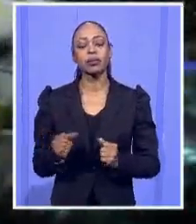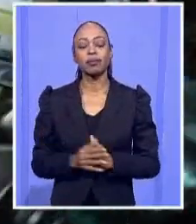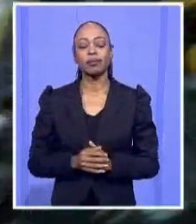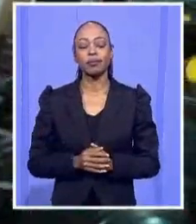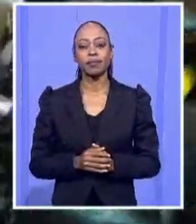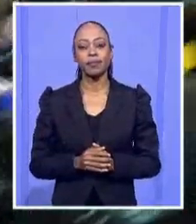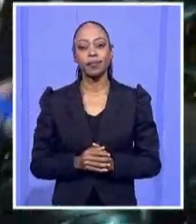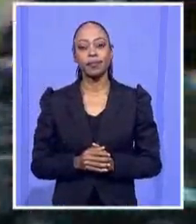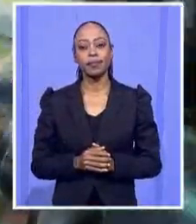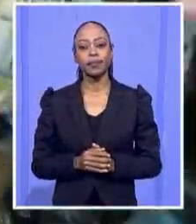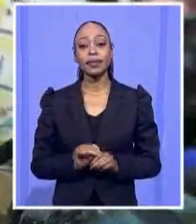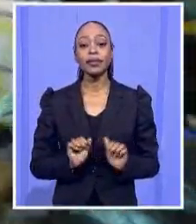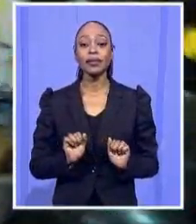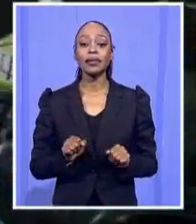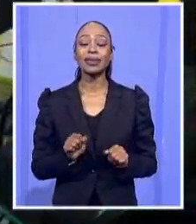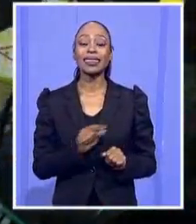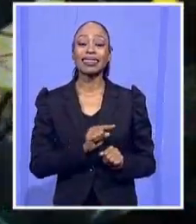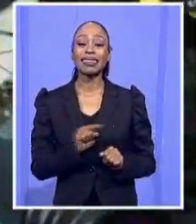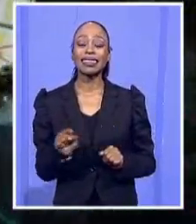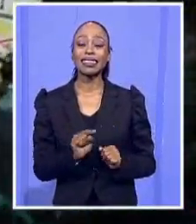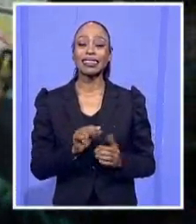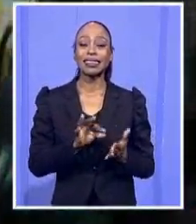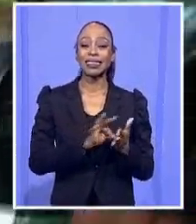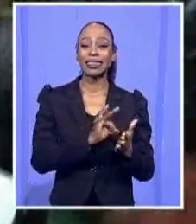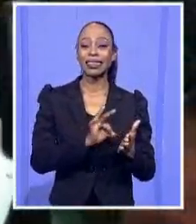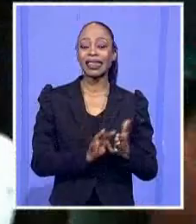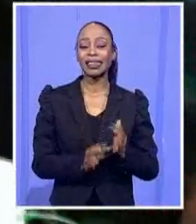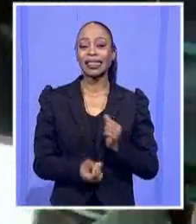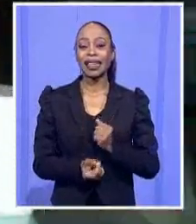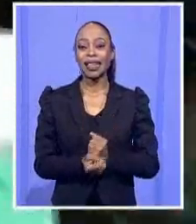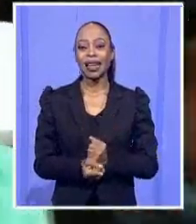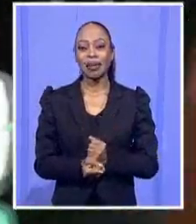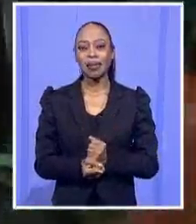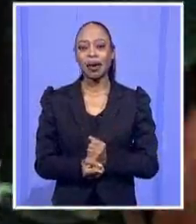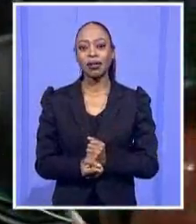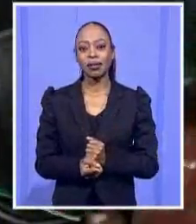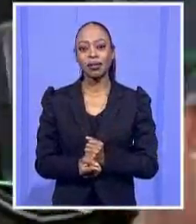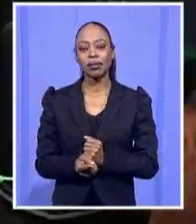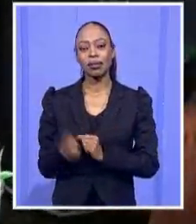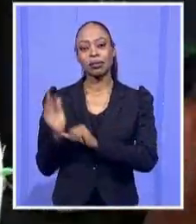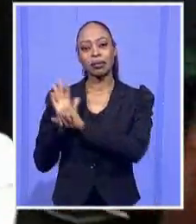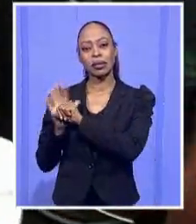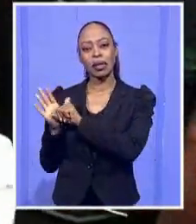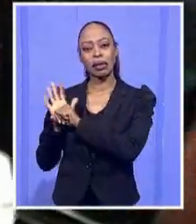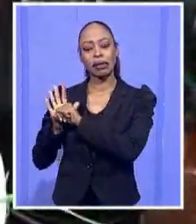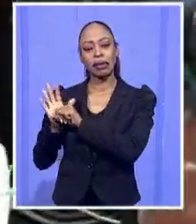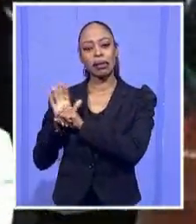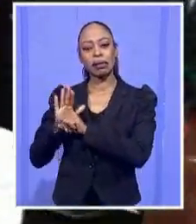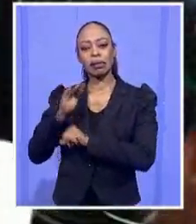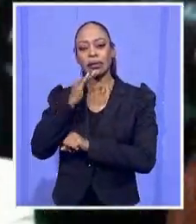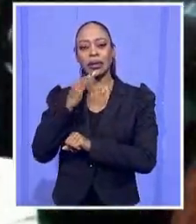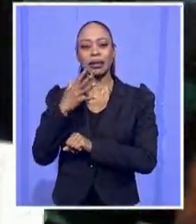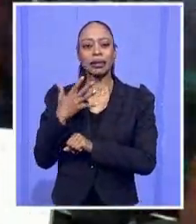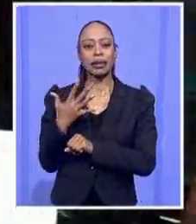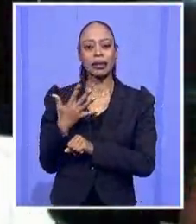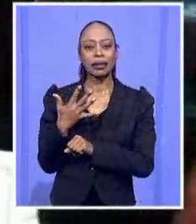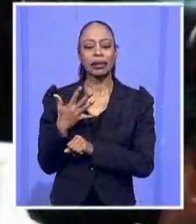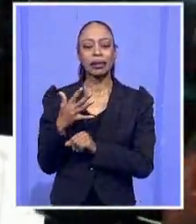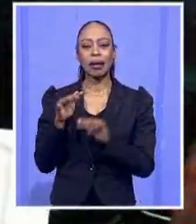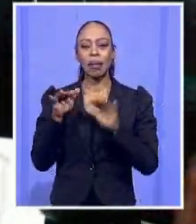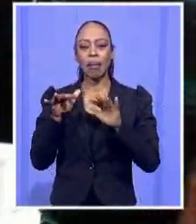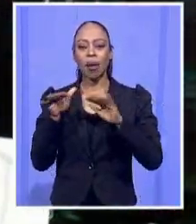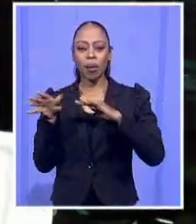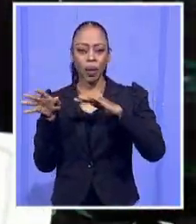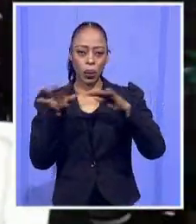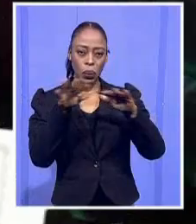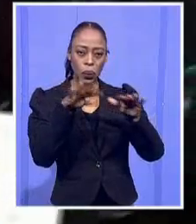Interestingly, Sarah, this election is happening on the backdrop of an unprecedented, public attention, as